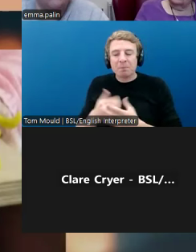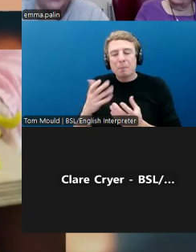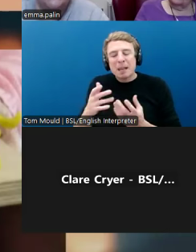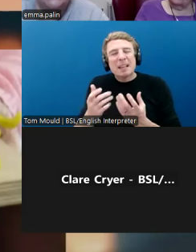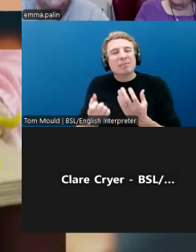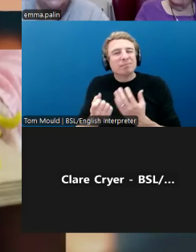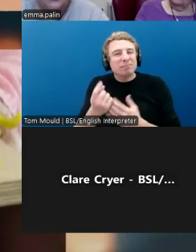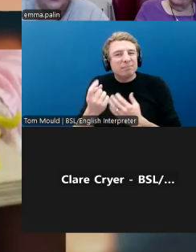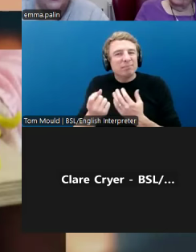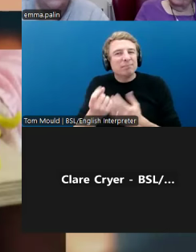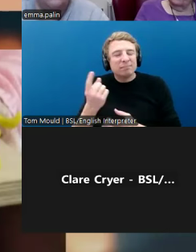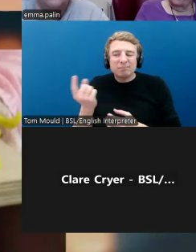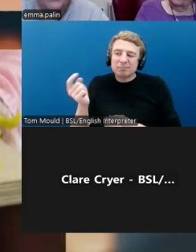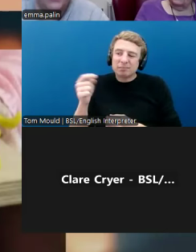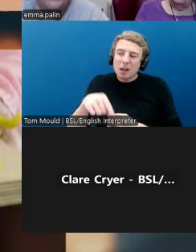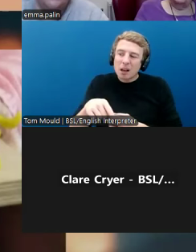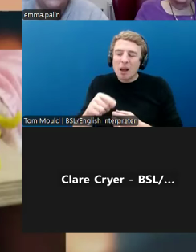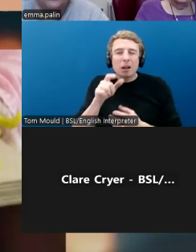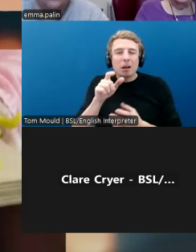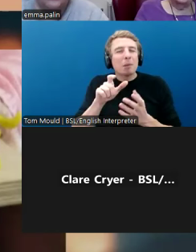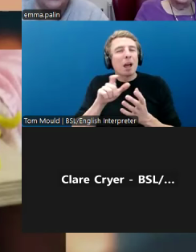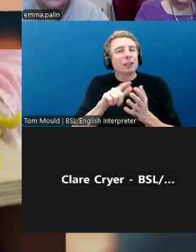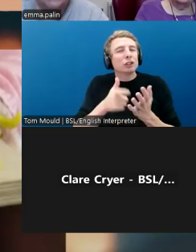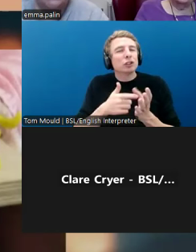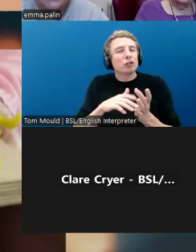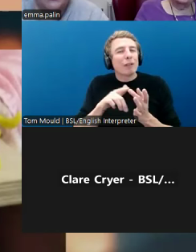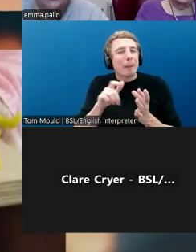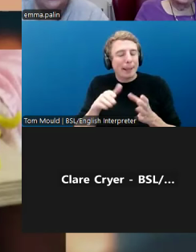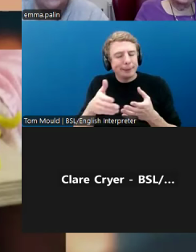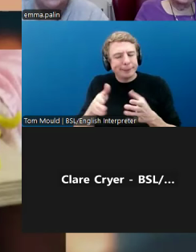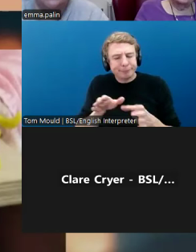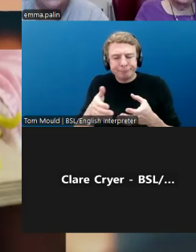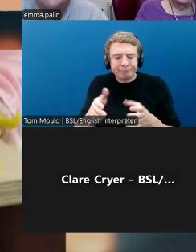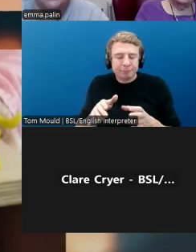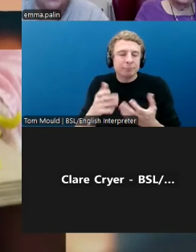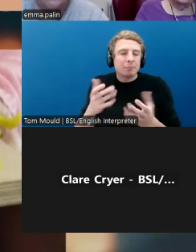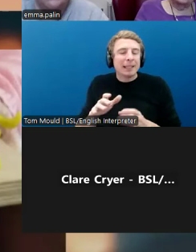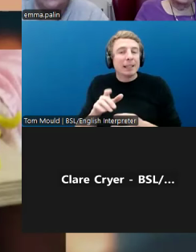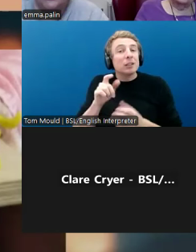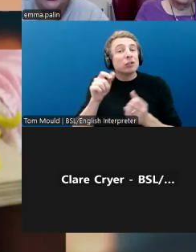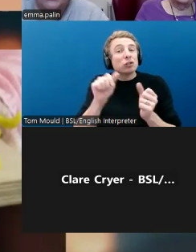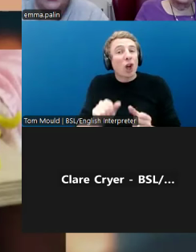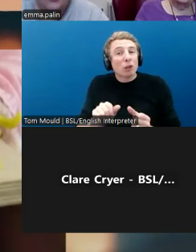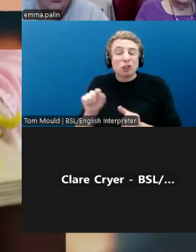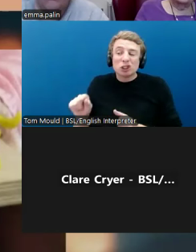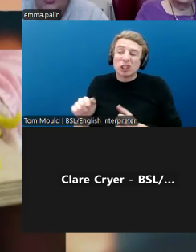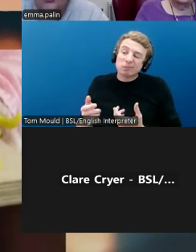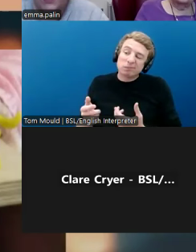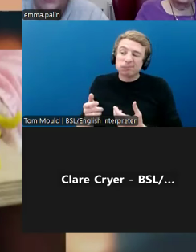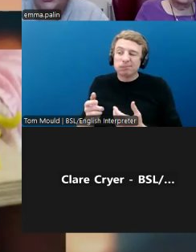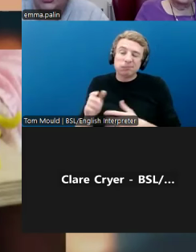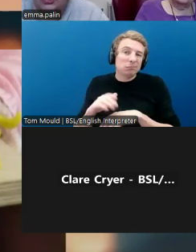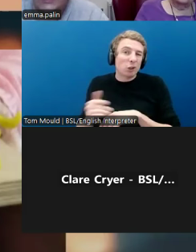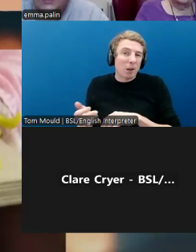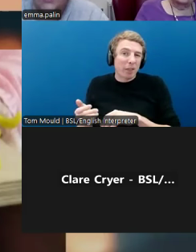by creating any of the sculptures, what she really enjoyed was creating characters to use in role